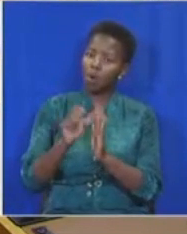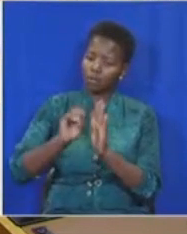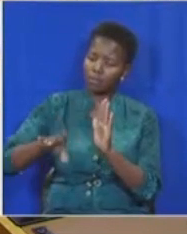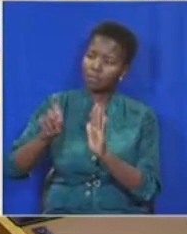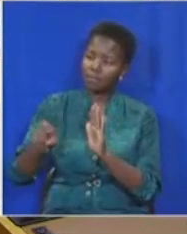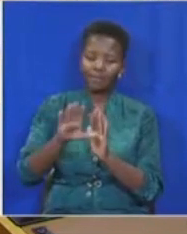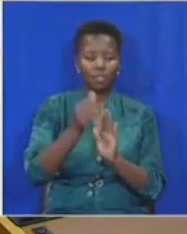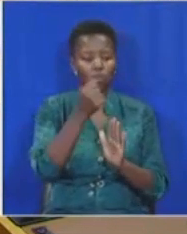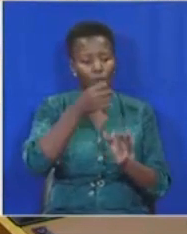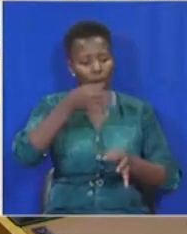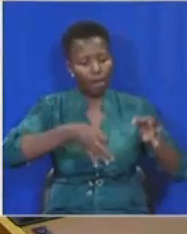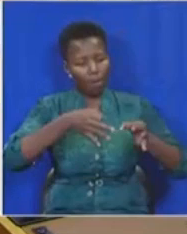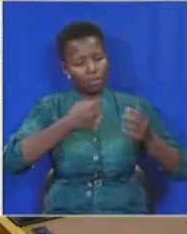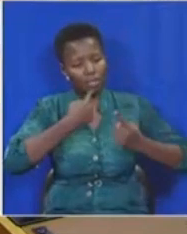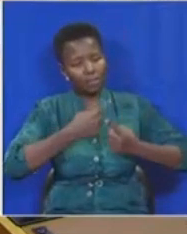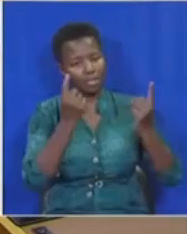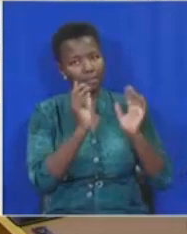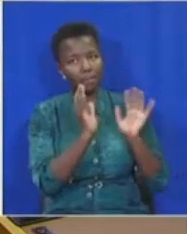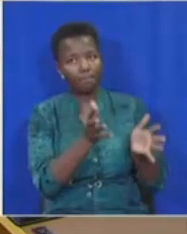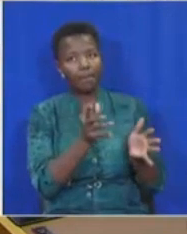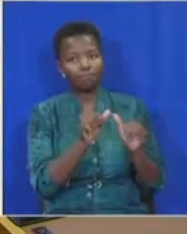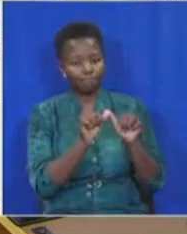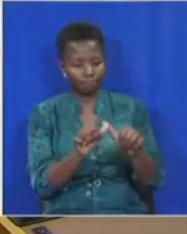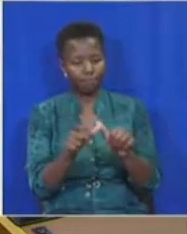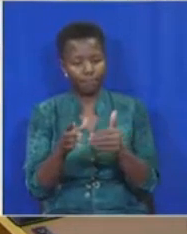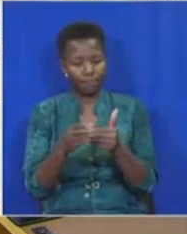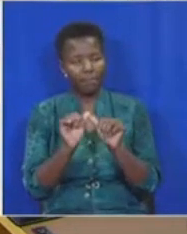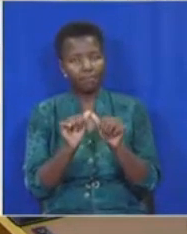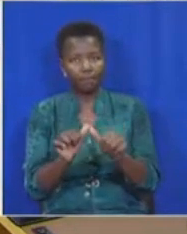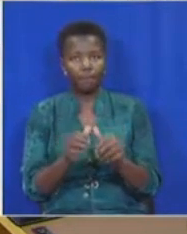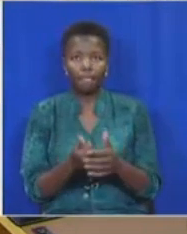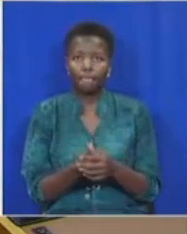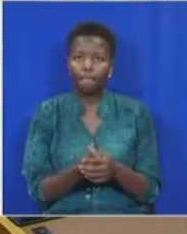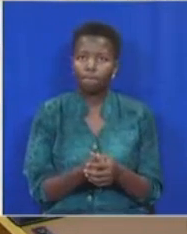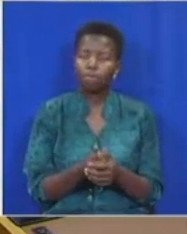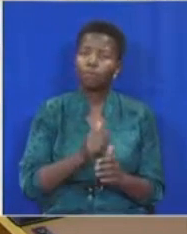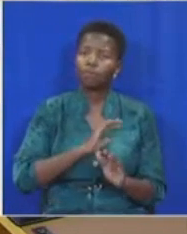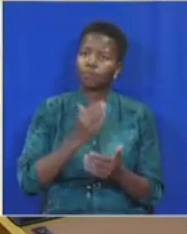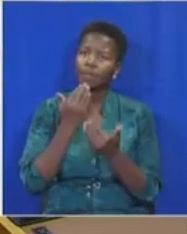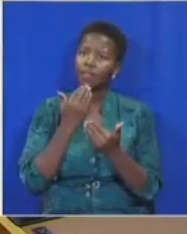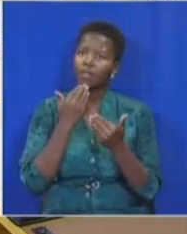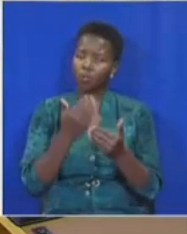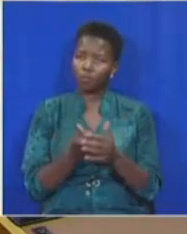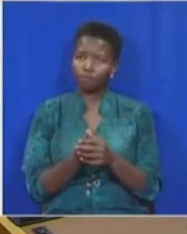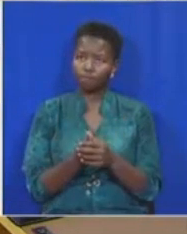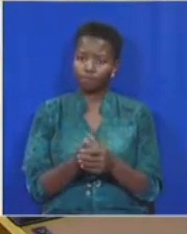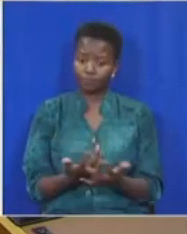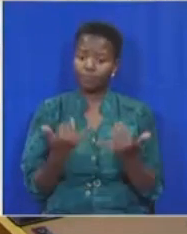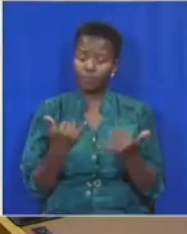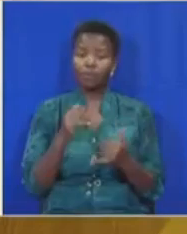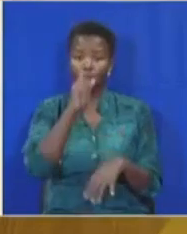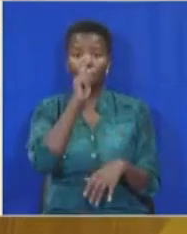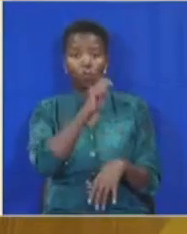a political statement. Honourable Member. Thank you. Proceed, Honourable Member. Thank you. It is a fact that the